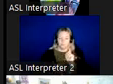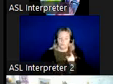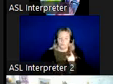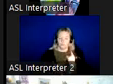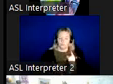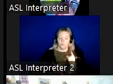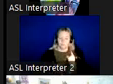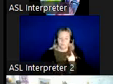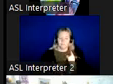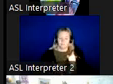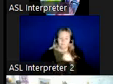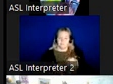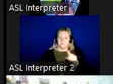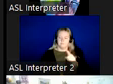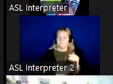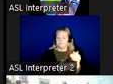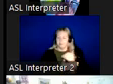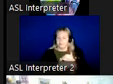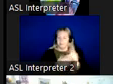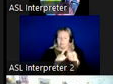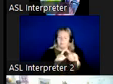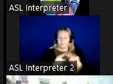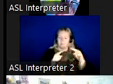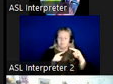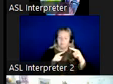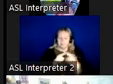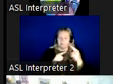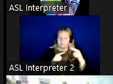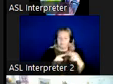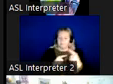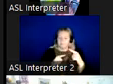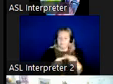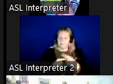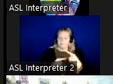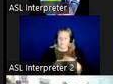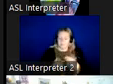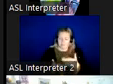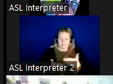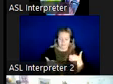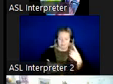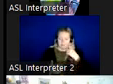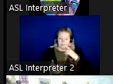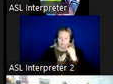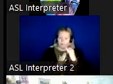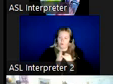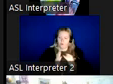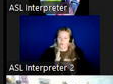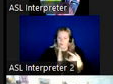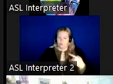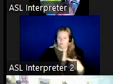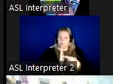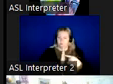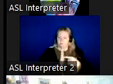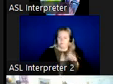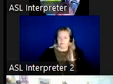collecting knitted stockings for a for an art exhibit, and our libraries